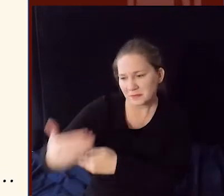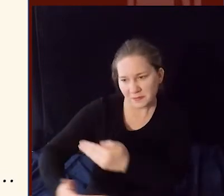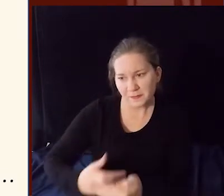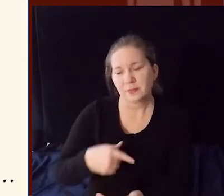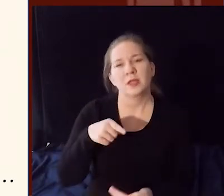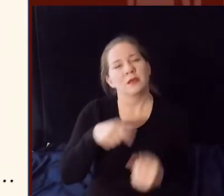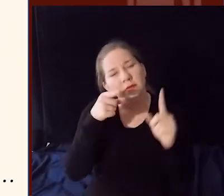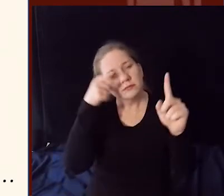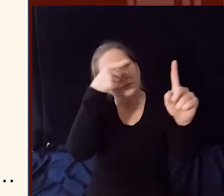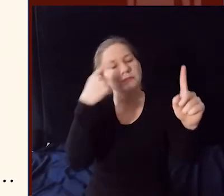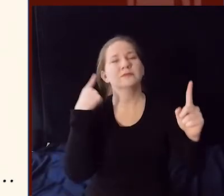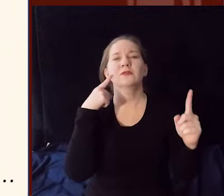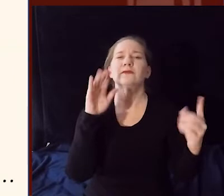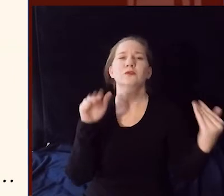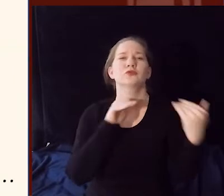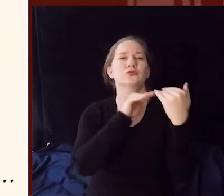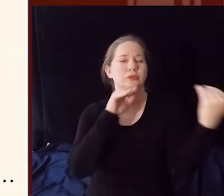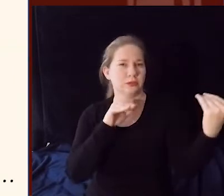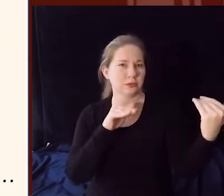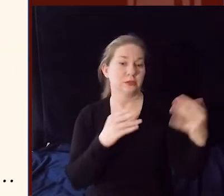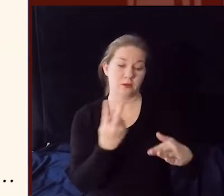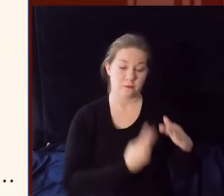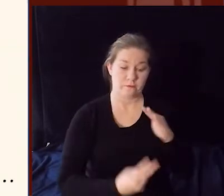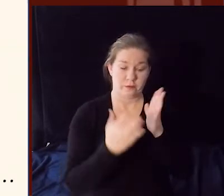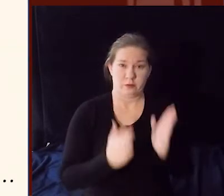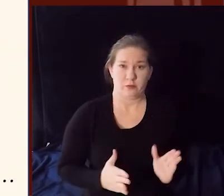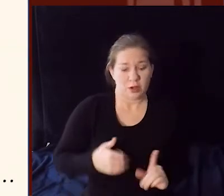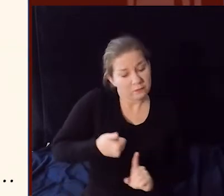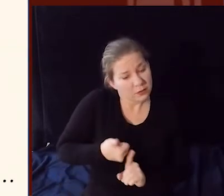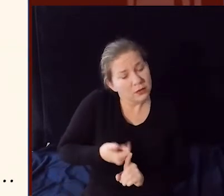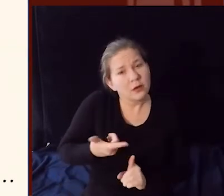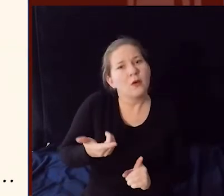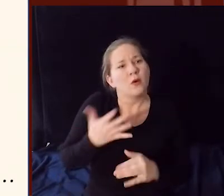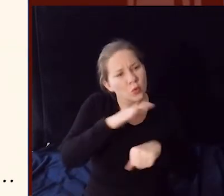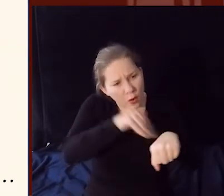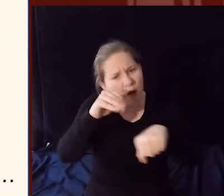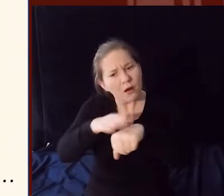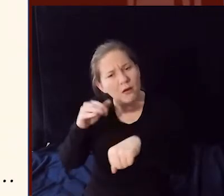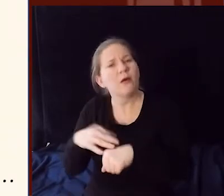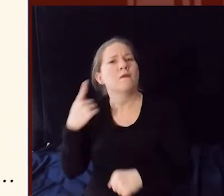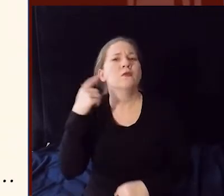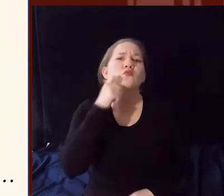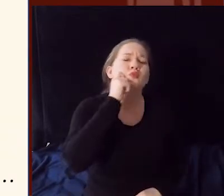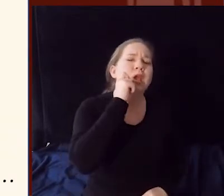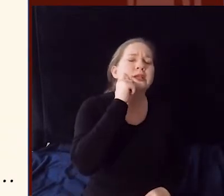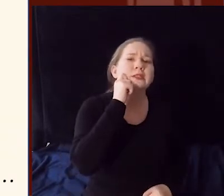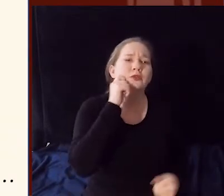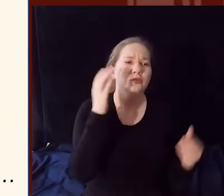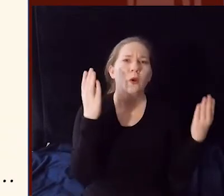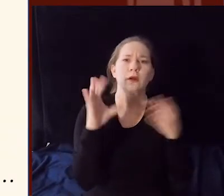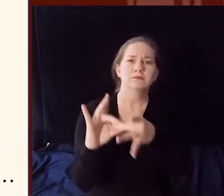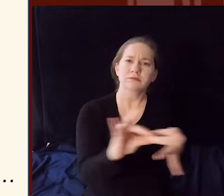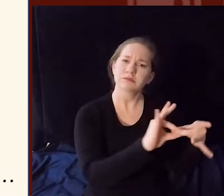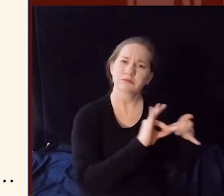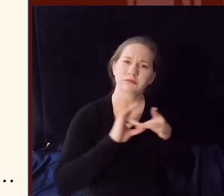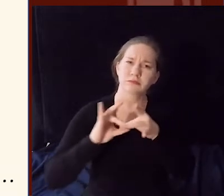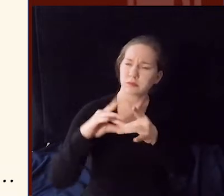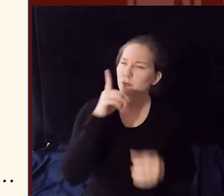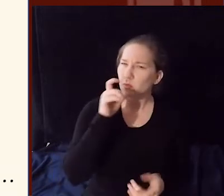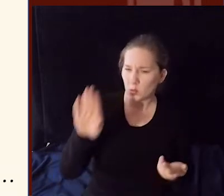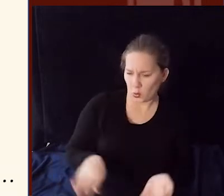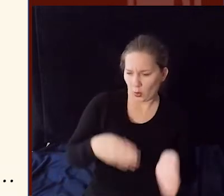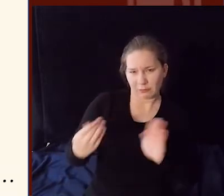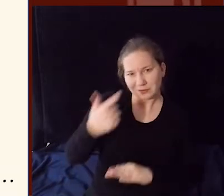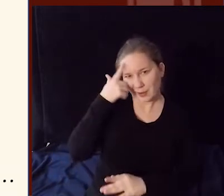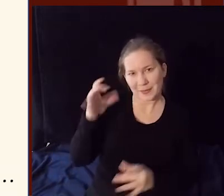for prophets who called us to racial reconciliation, for martyrs who died because of hatred, and for all the communion of